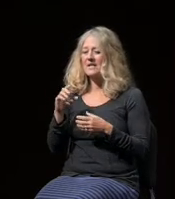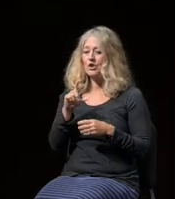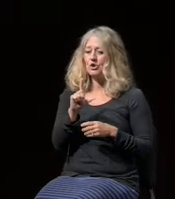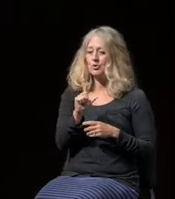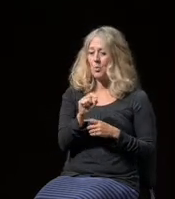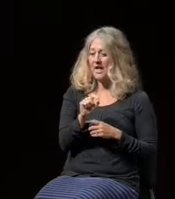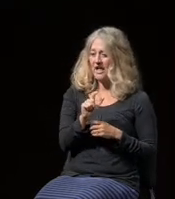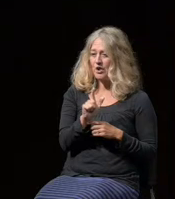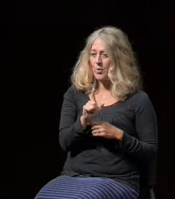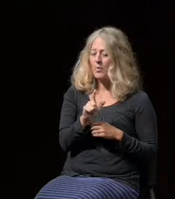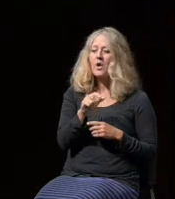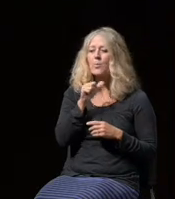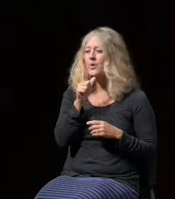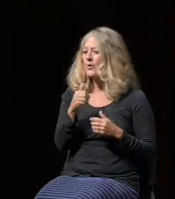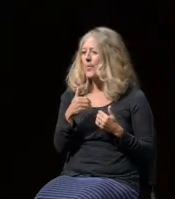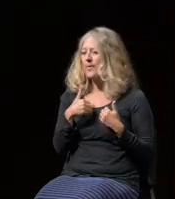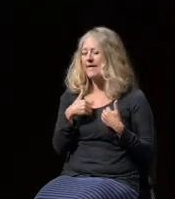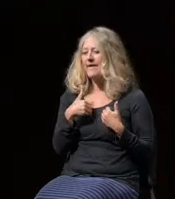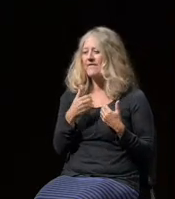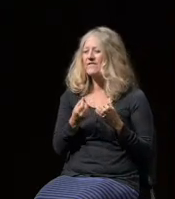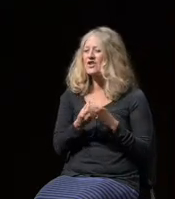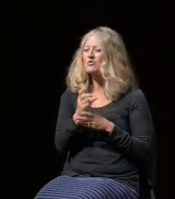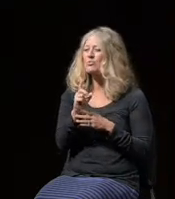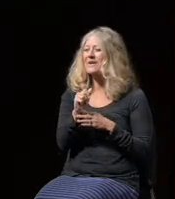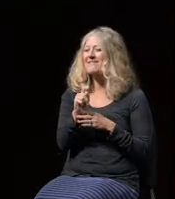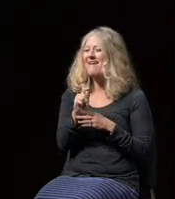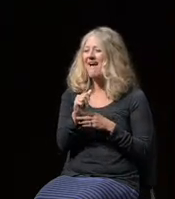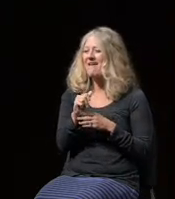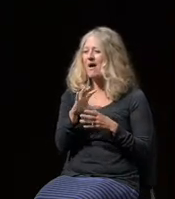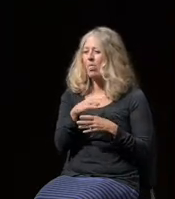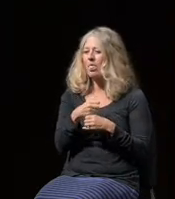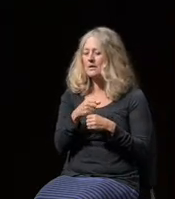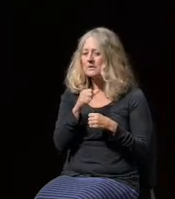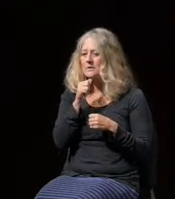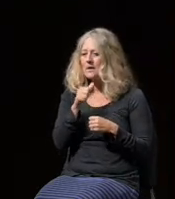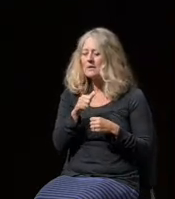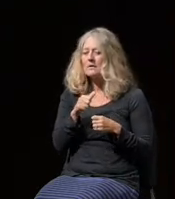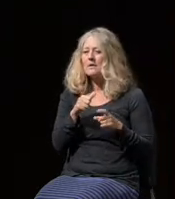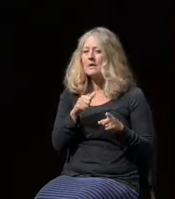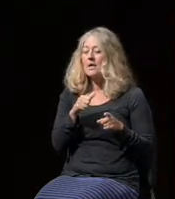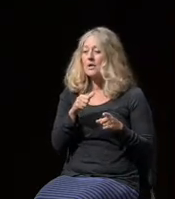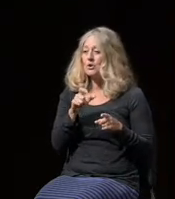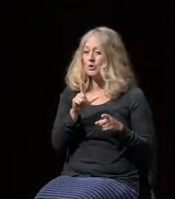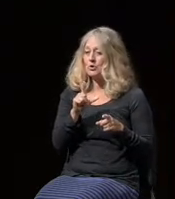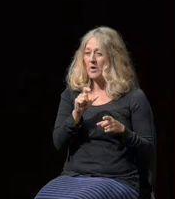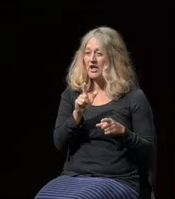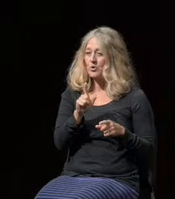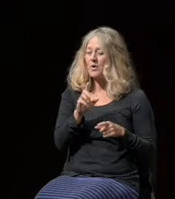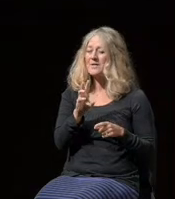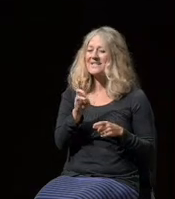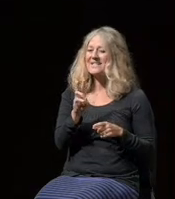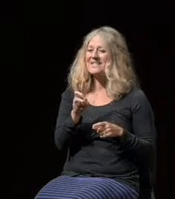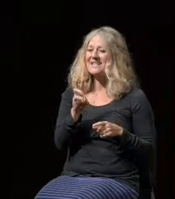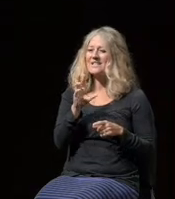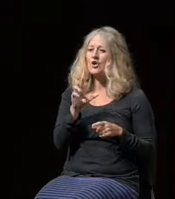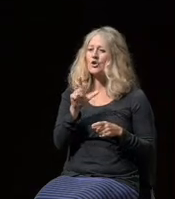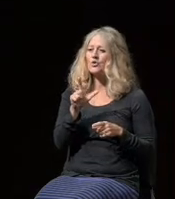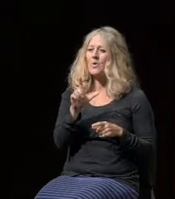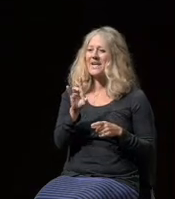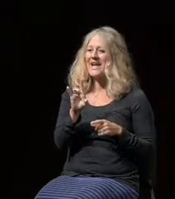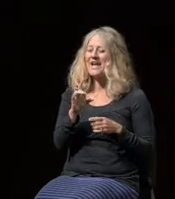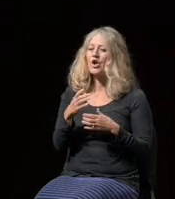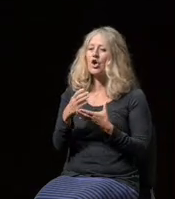2021, we don't have the spring data yet. In 2021, we had 628 students who earned an